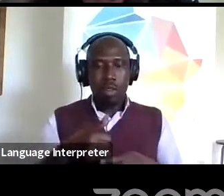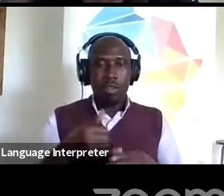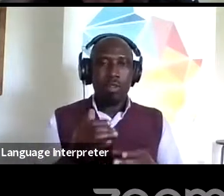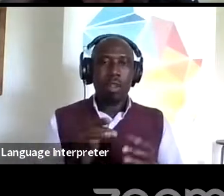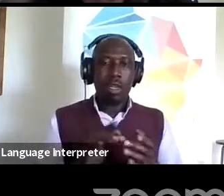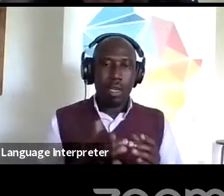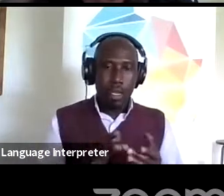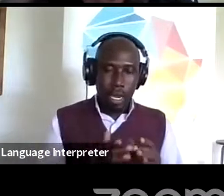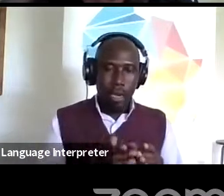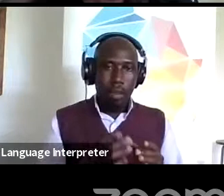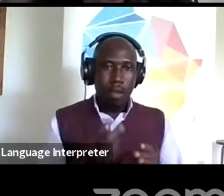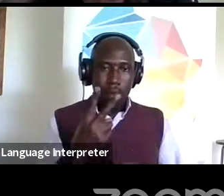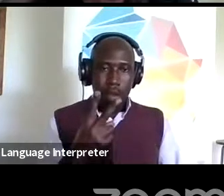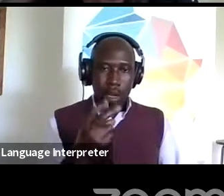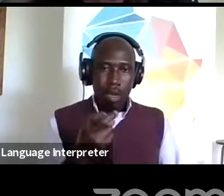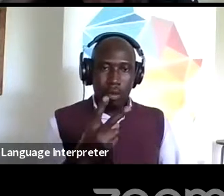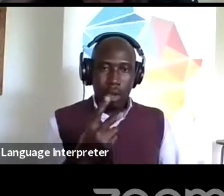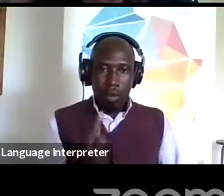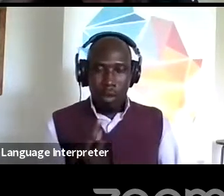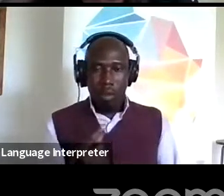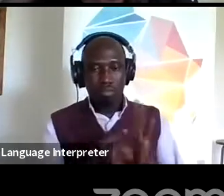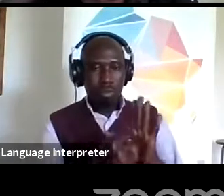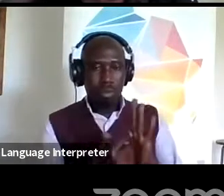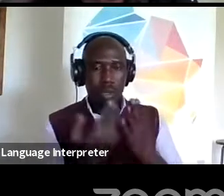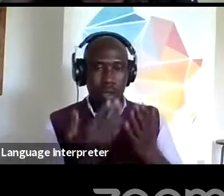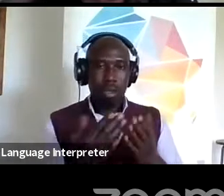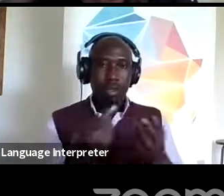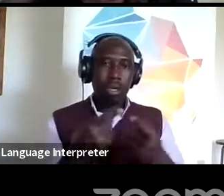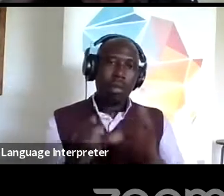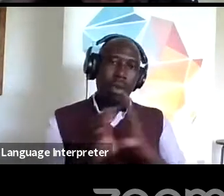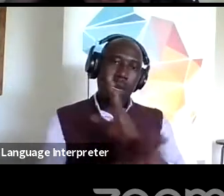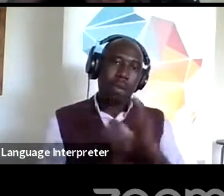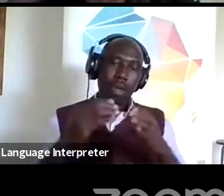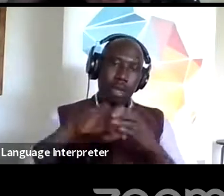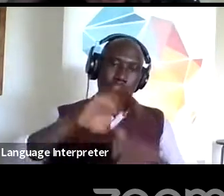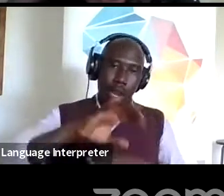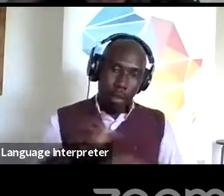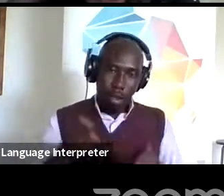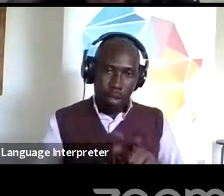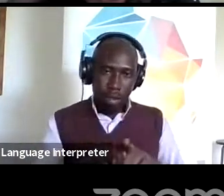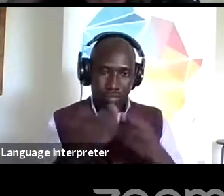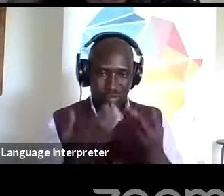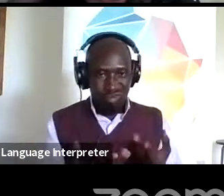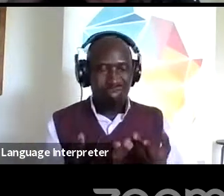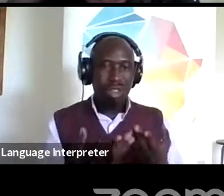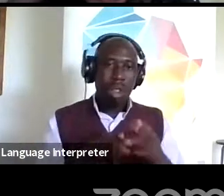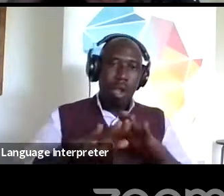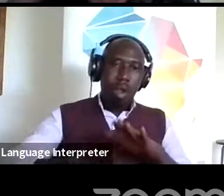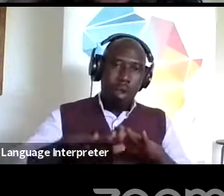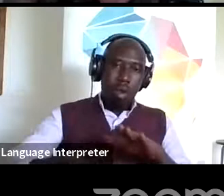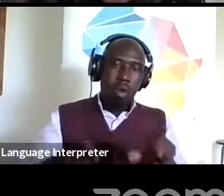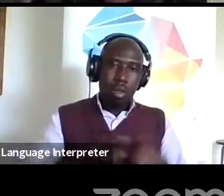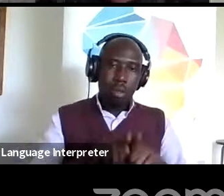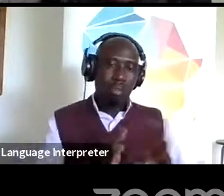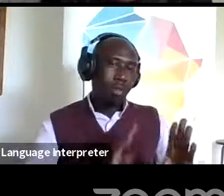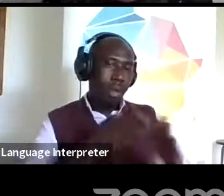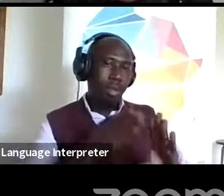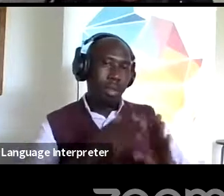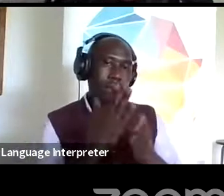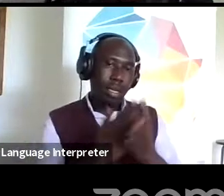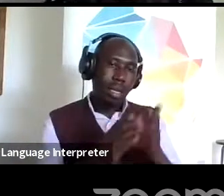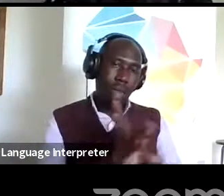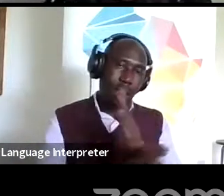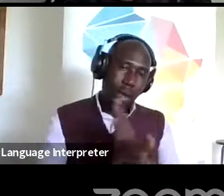Index for 2021, which showed that several countries in the region are still ranking lowest, and particularly some countries also